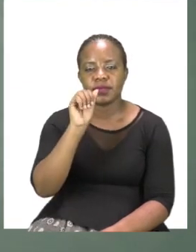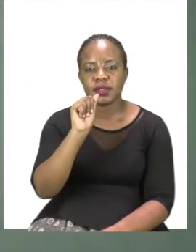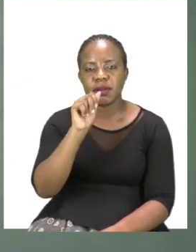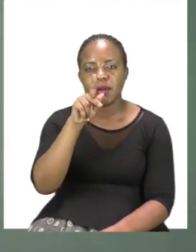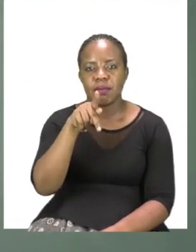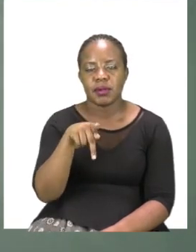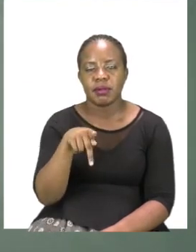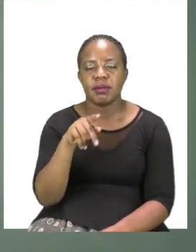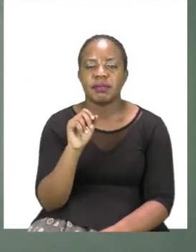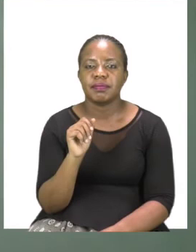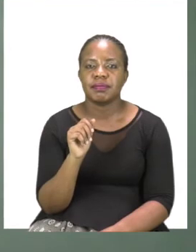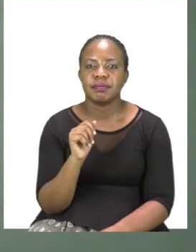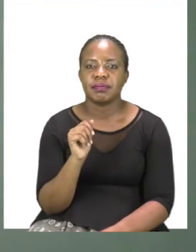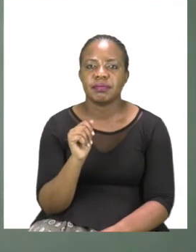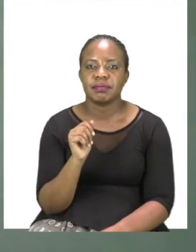April,